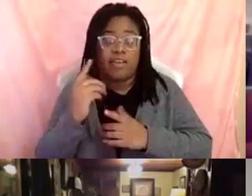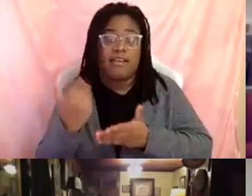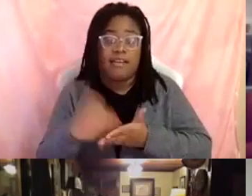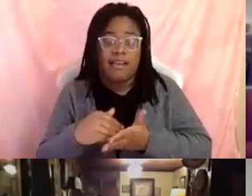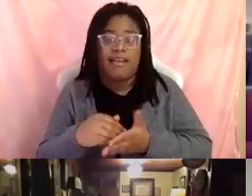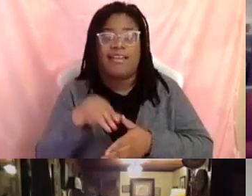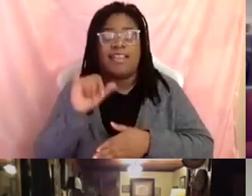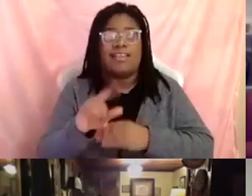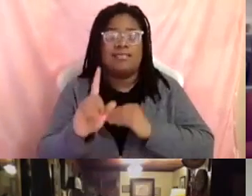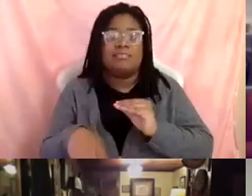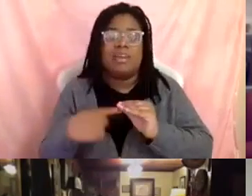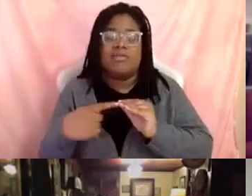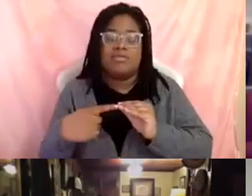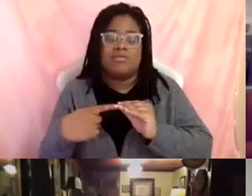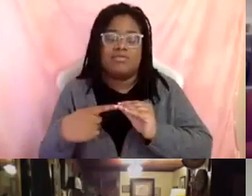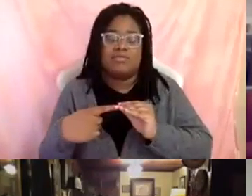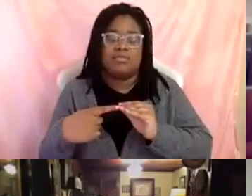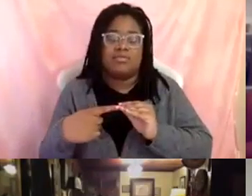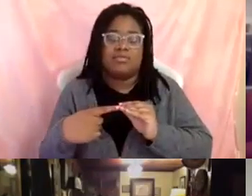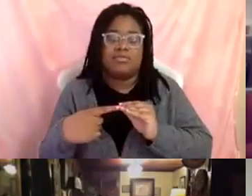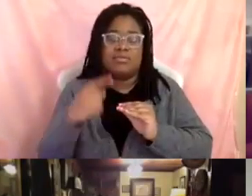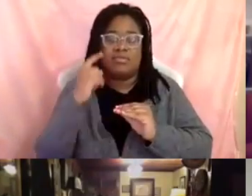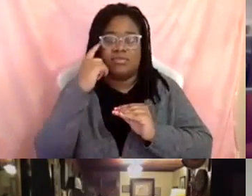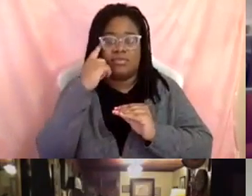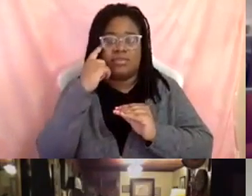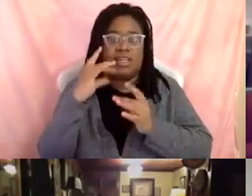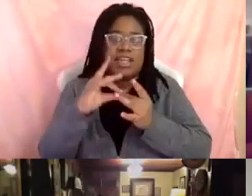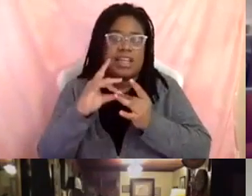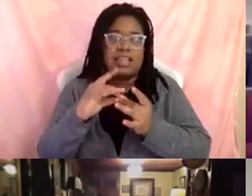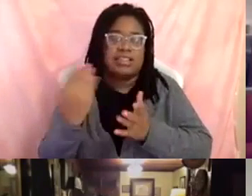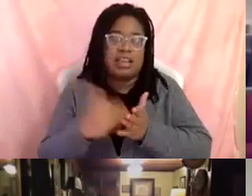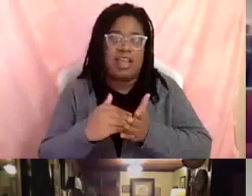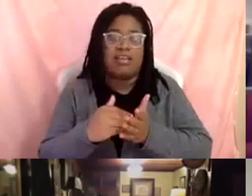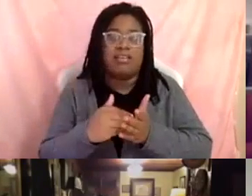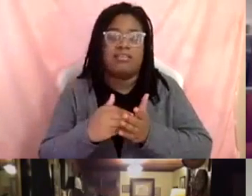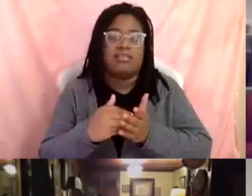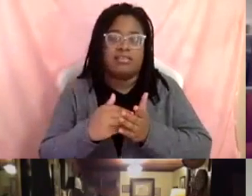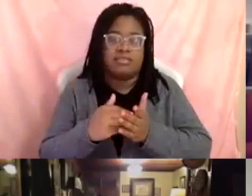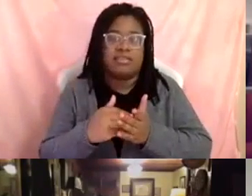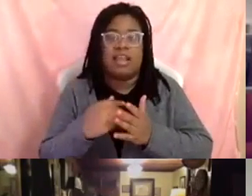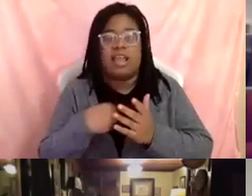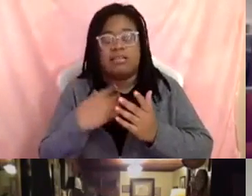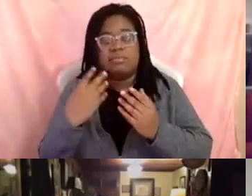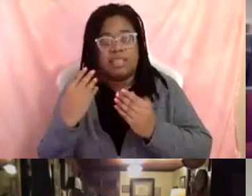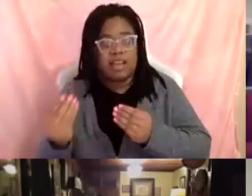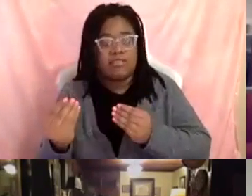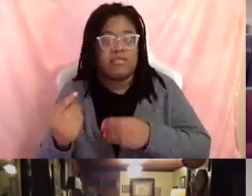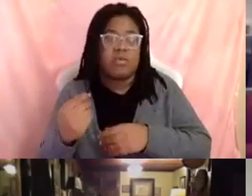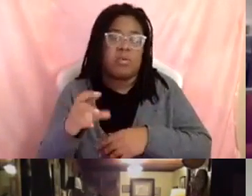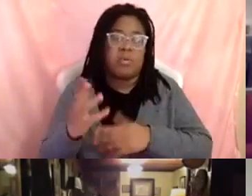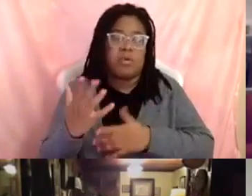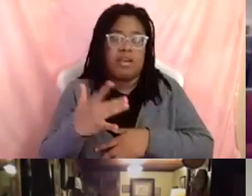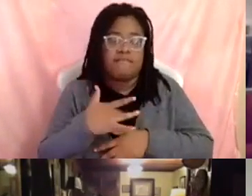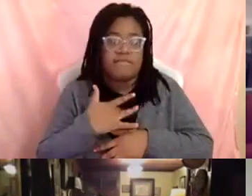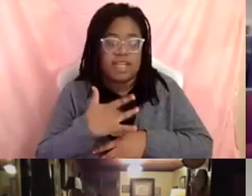it's just about I guess connectedness again is what I'm leaving with, or what I'm feeling